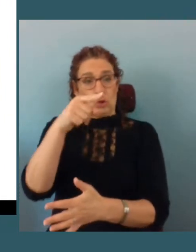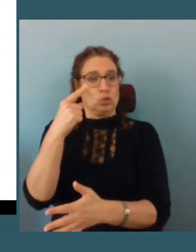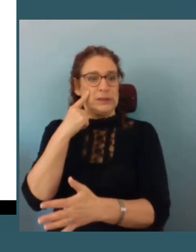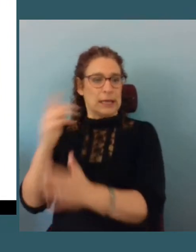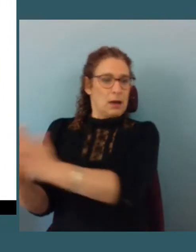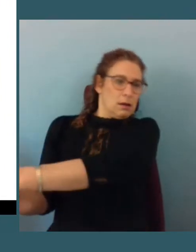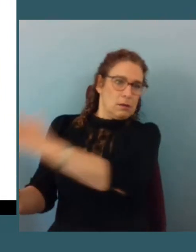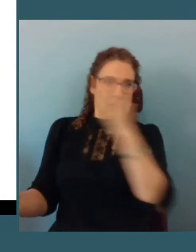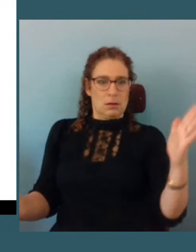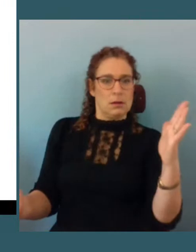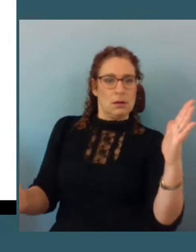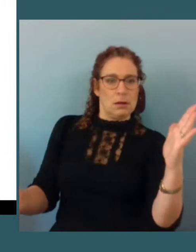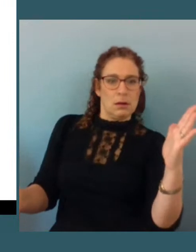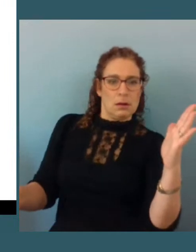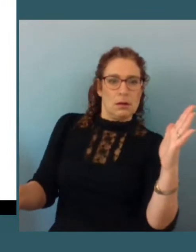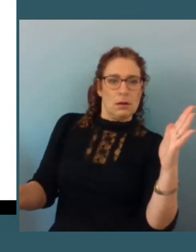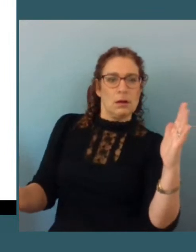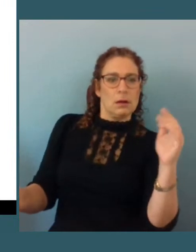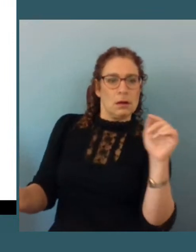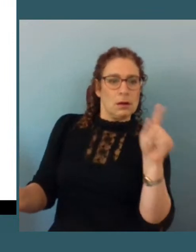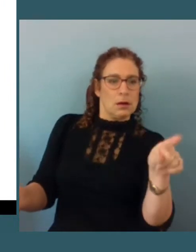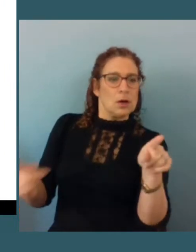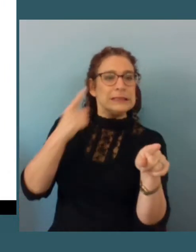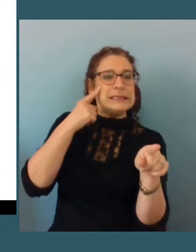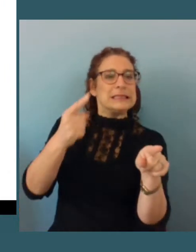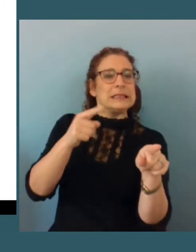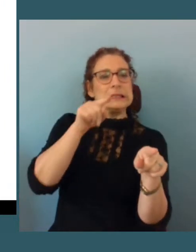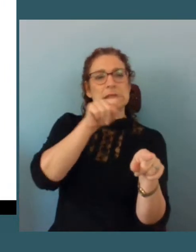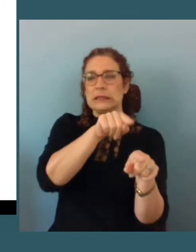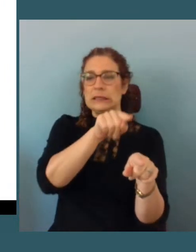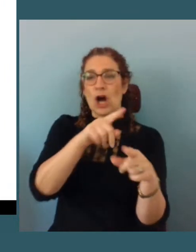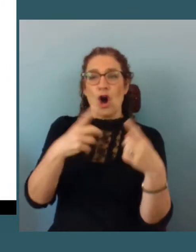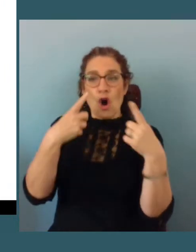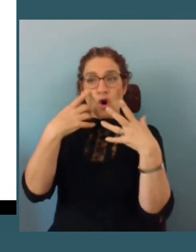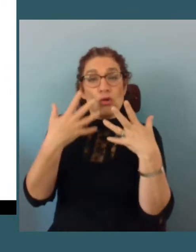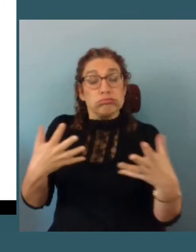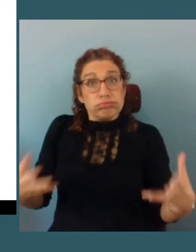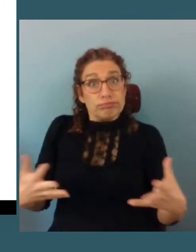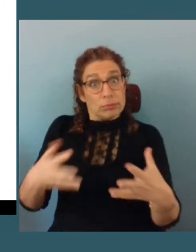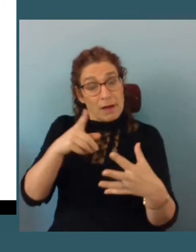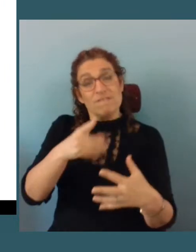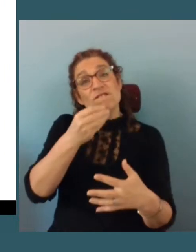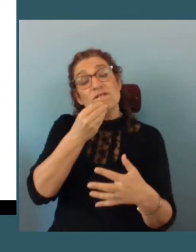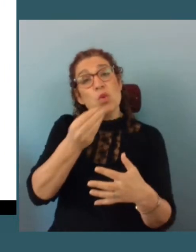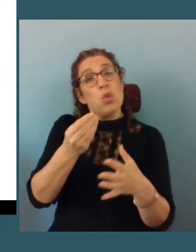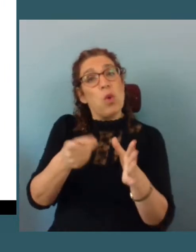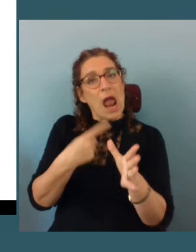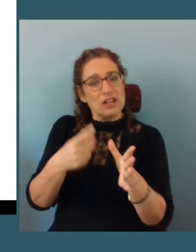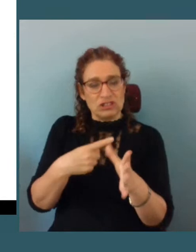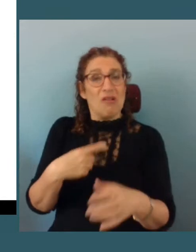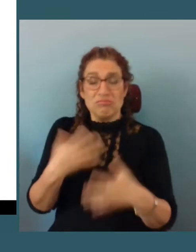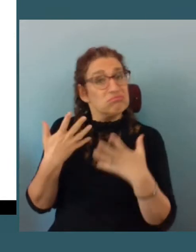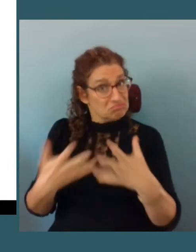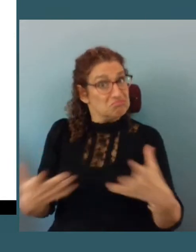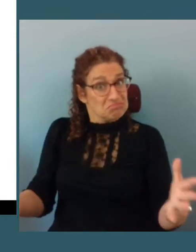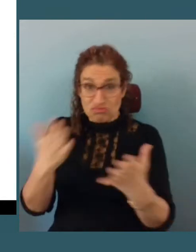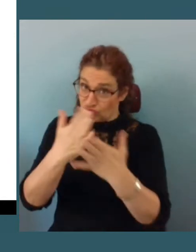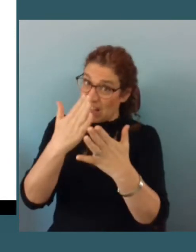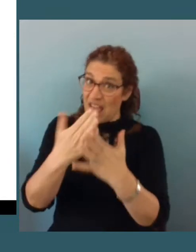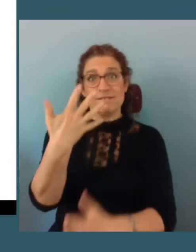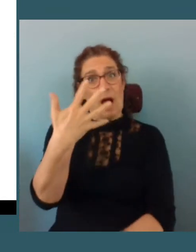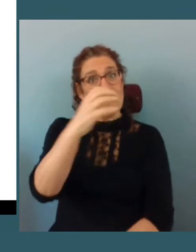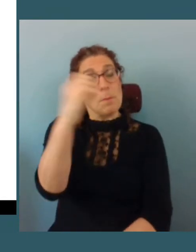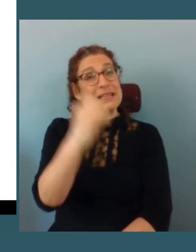Grimshaw, looking how common is food allergy. So it is pretty common, about 5% of children